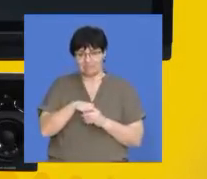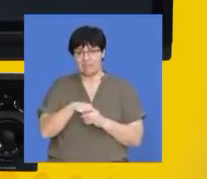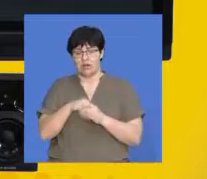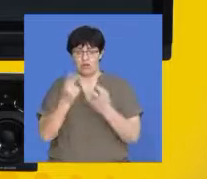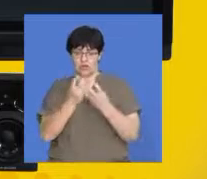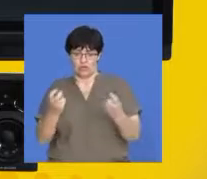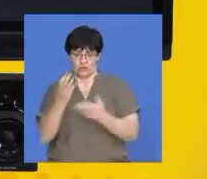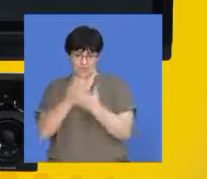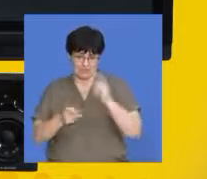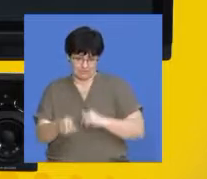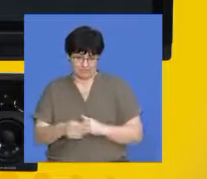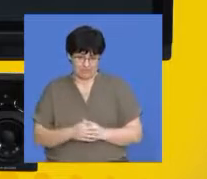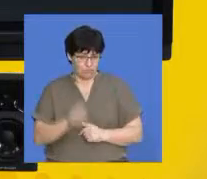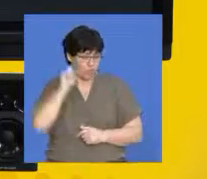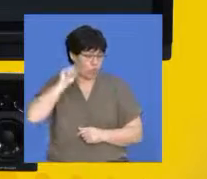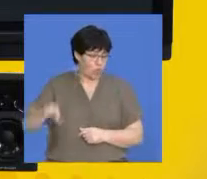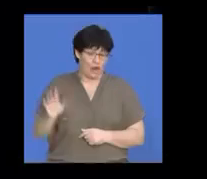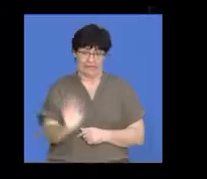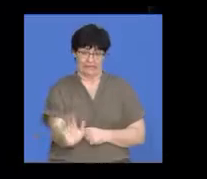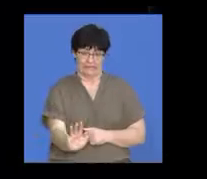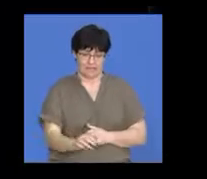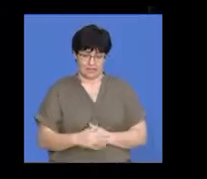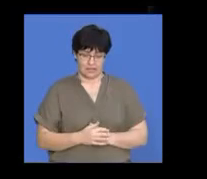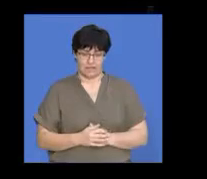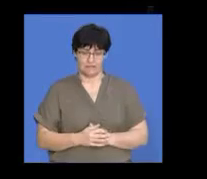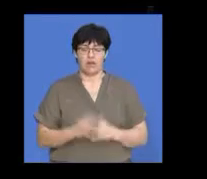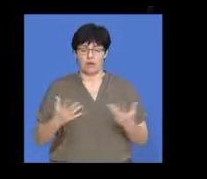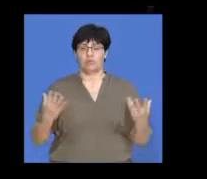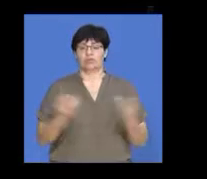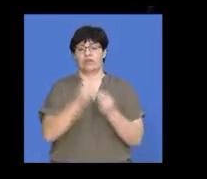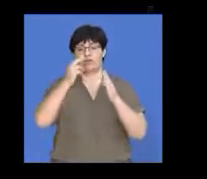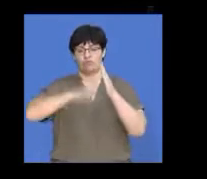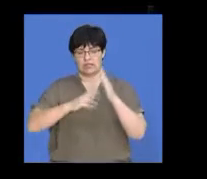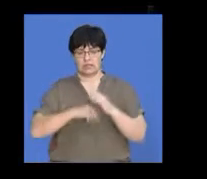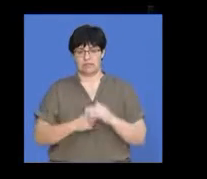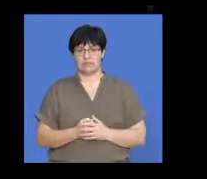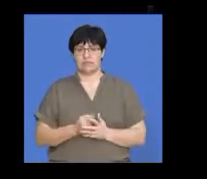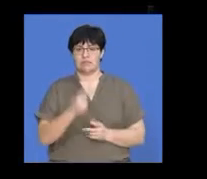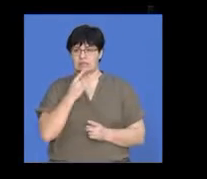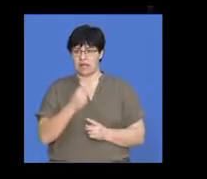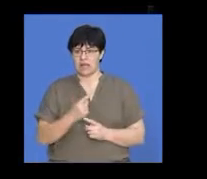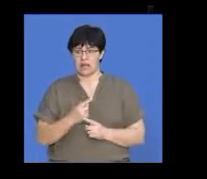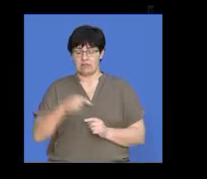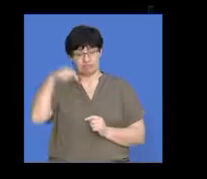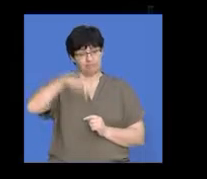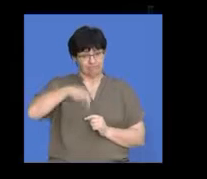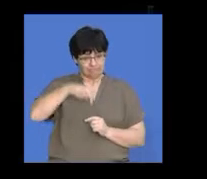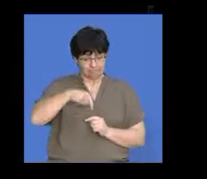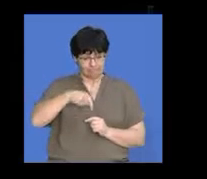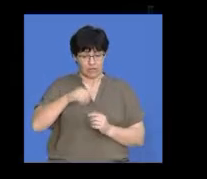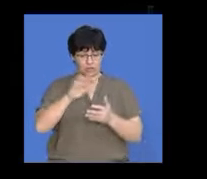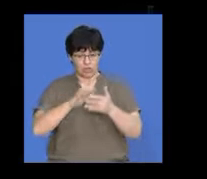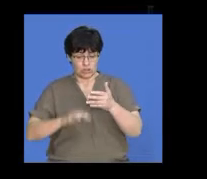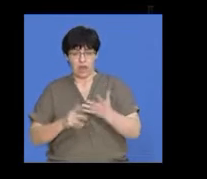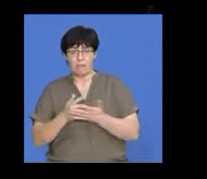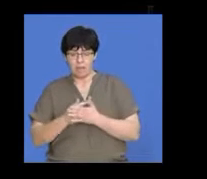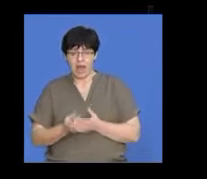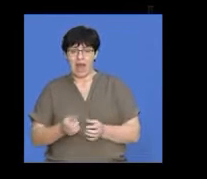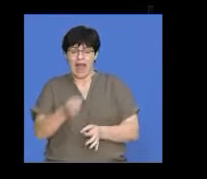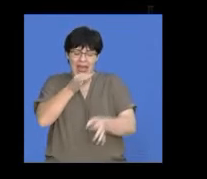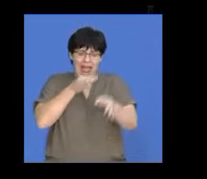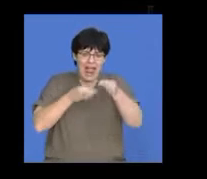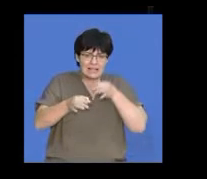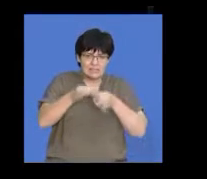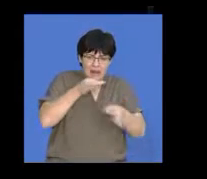So don't ignore the caption. Now let's read the source together. It says the source below explains the reasons.